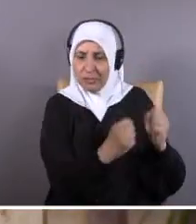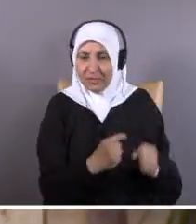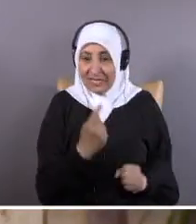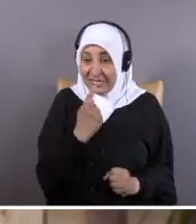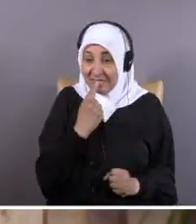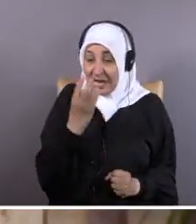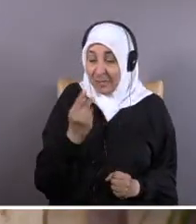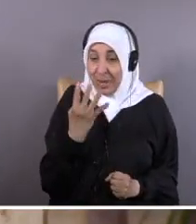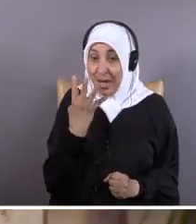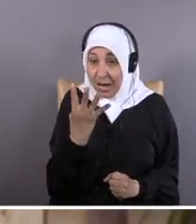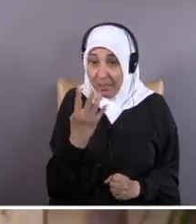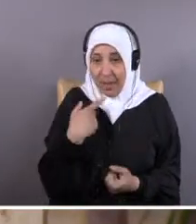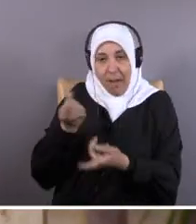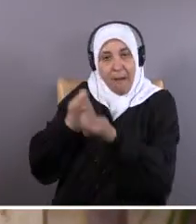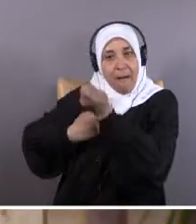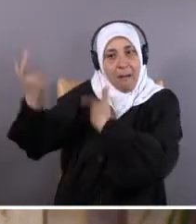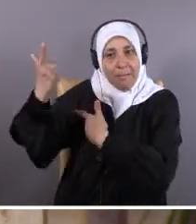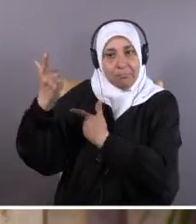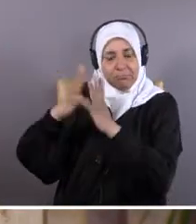away.